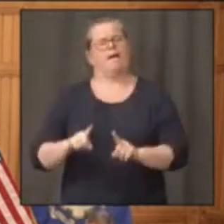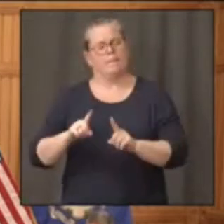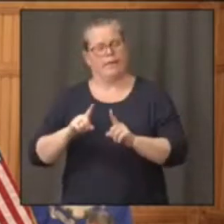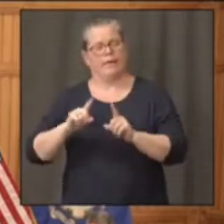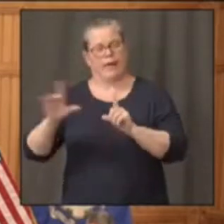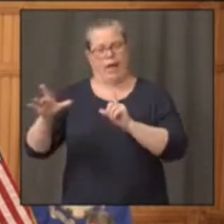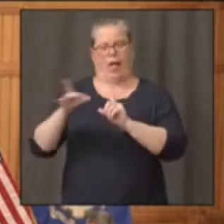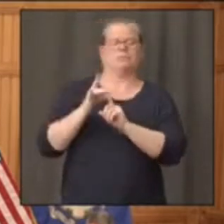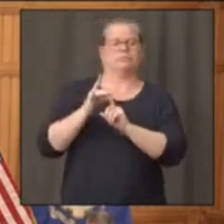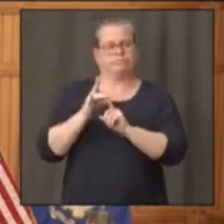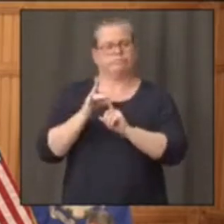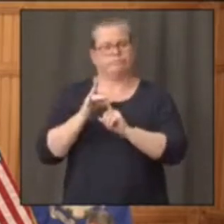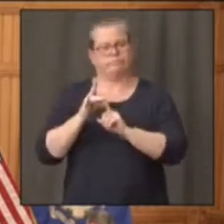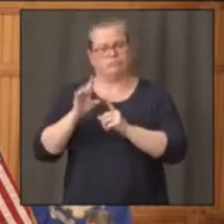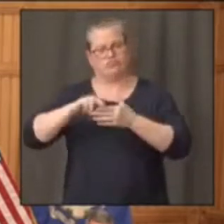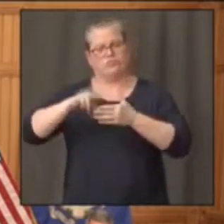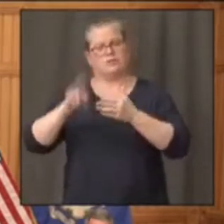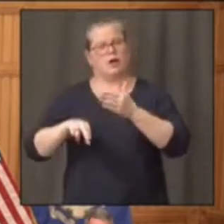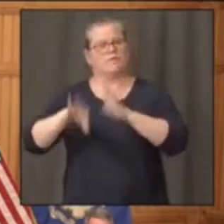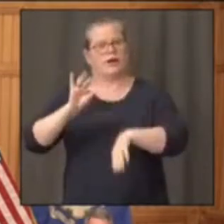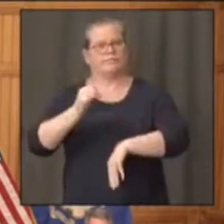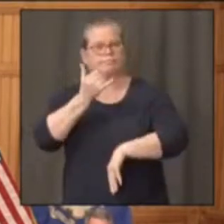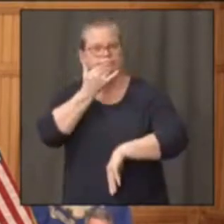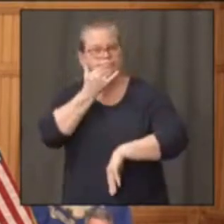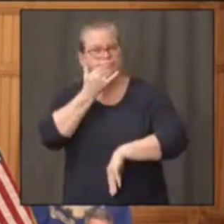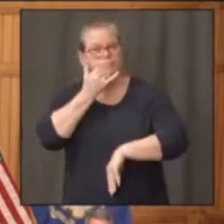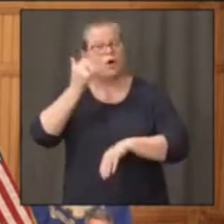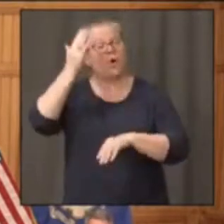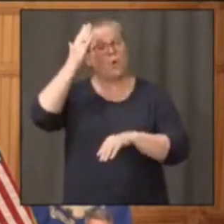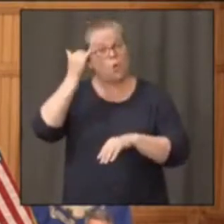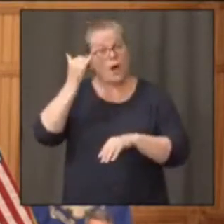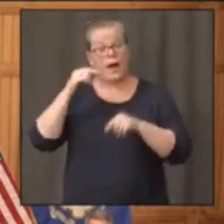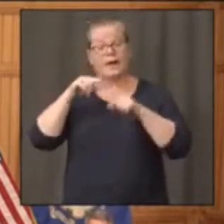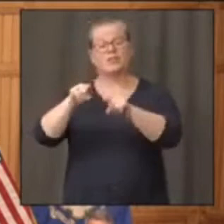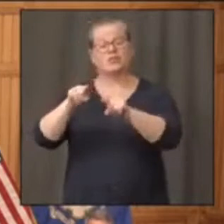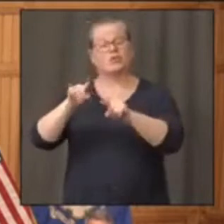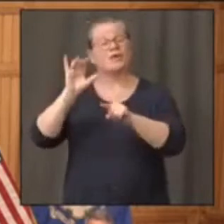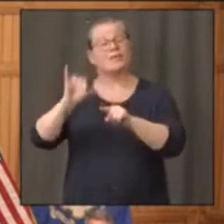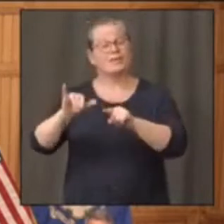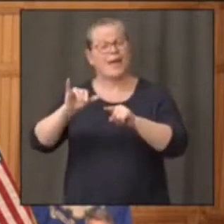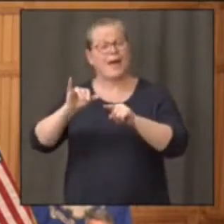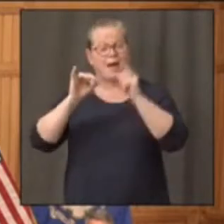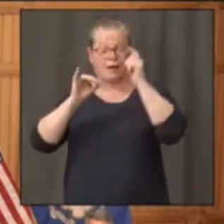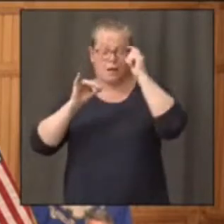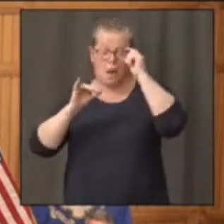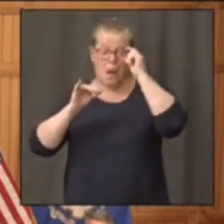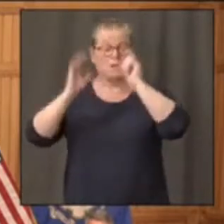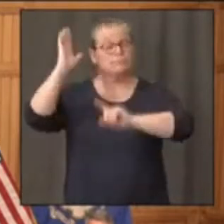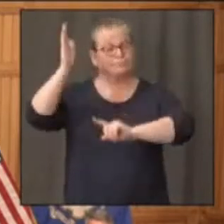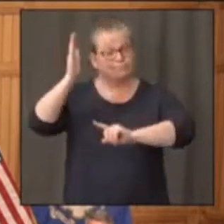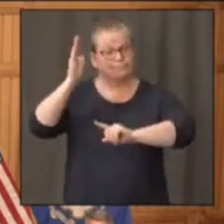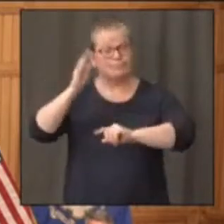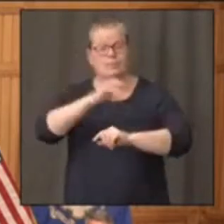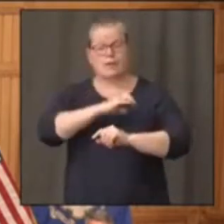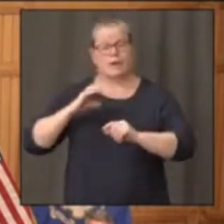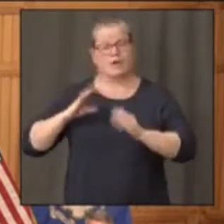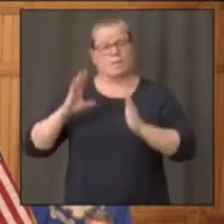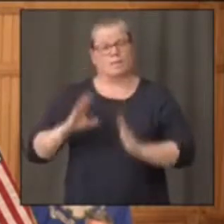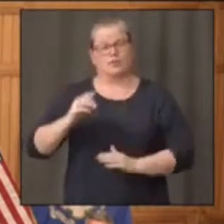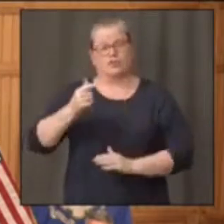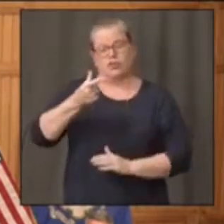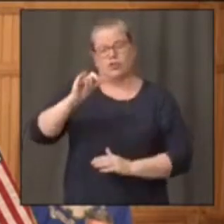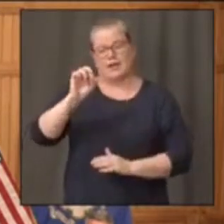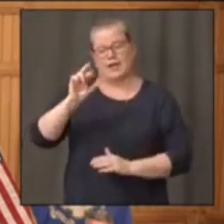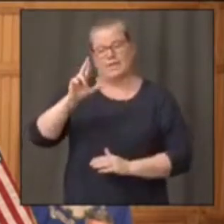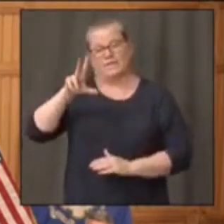conference, Commissioner Gifford acknowledged it certainly was likely, given the procedures the nursing home